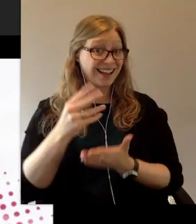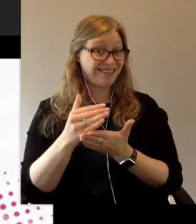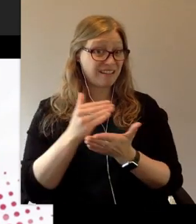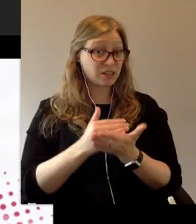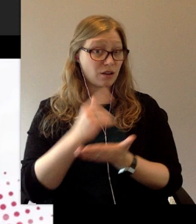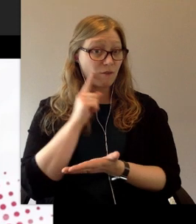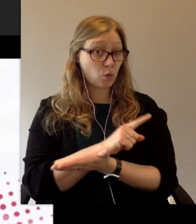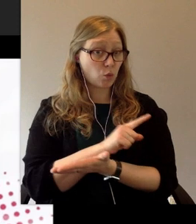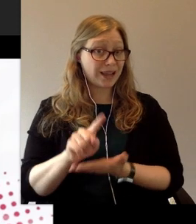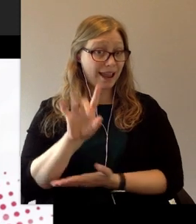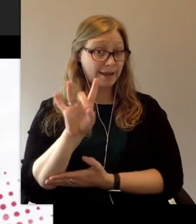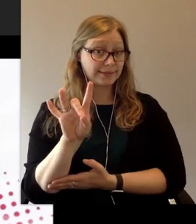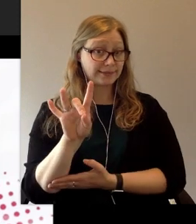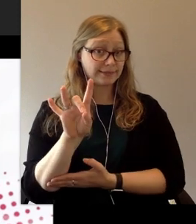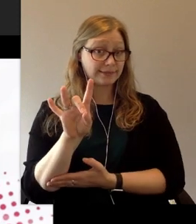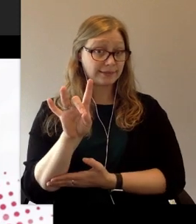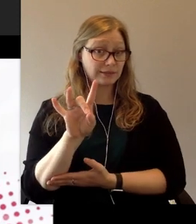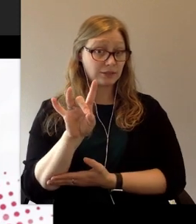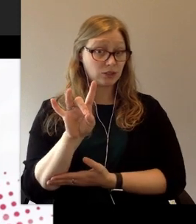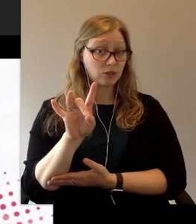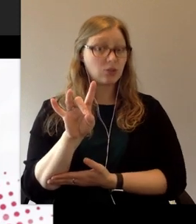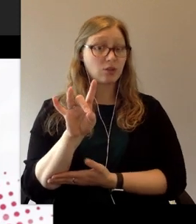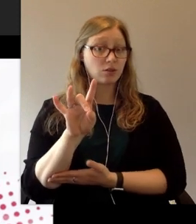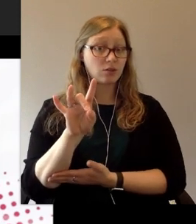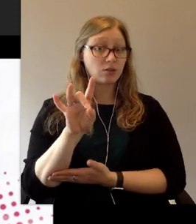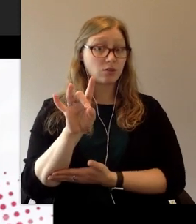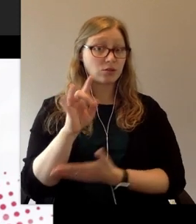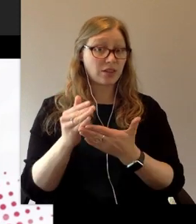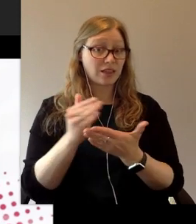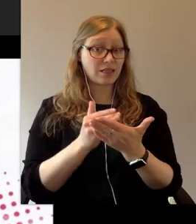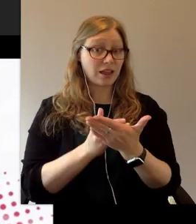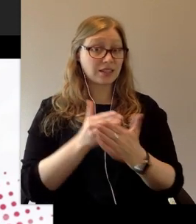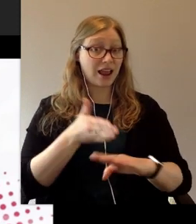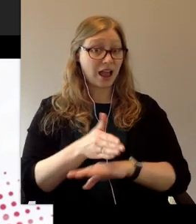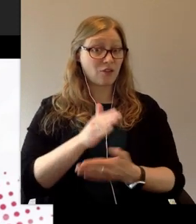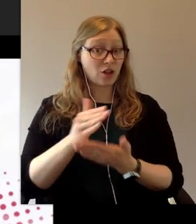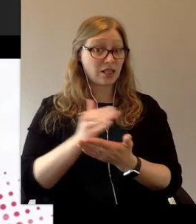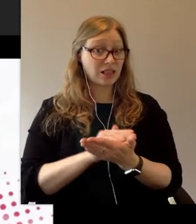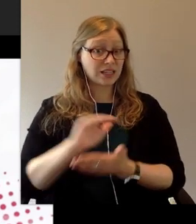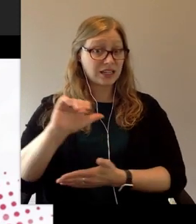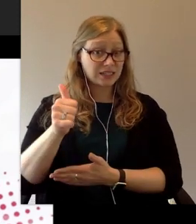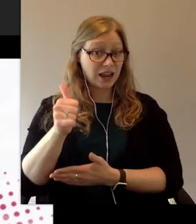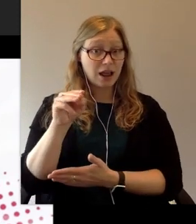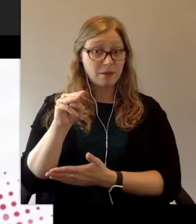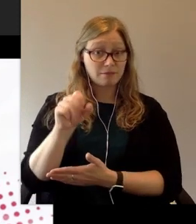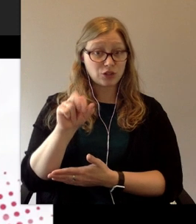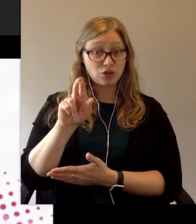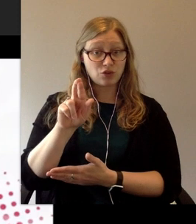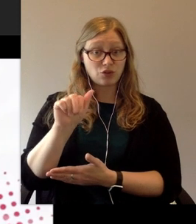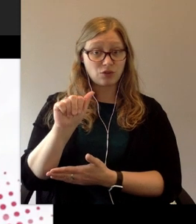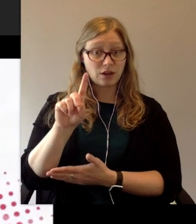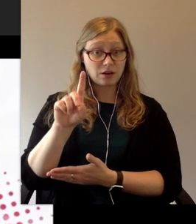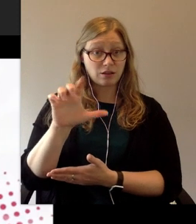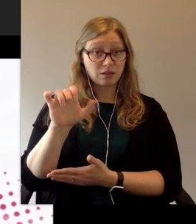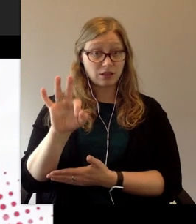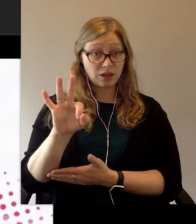of week 8. So the lesson that comes after lesson 10 that Miss Radcliffe walked you through about how to use